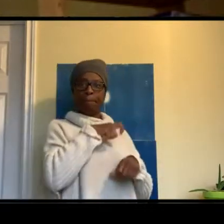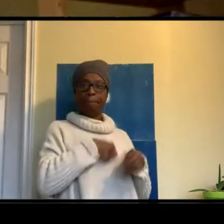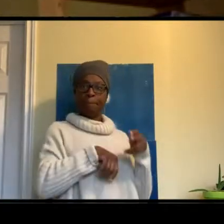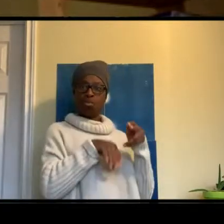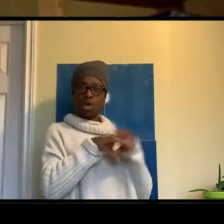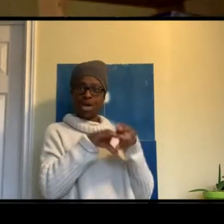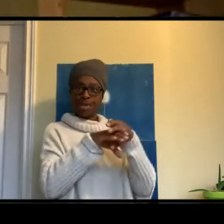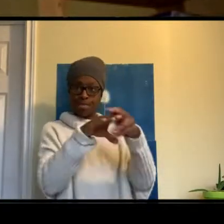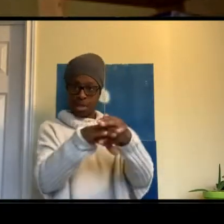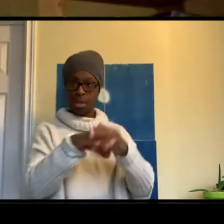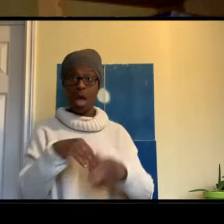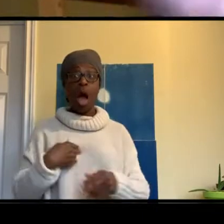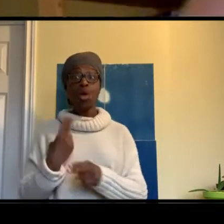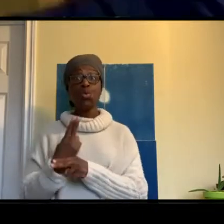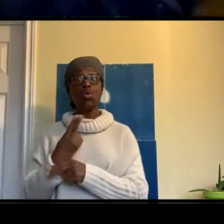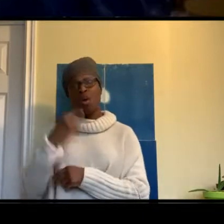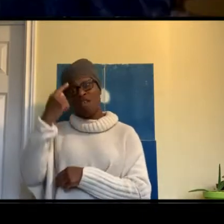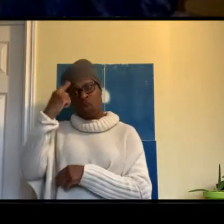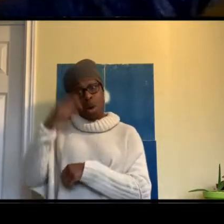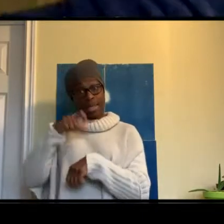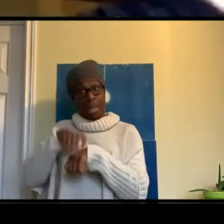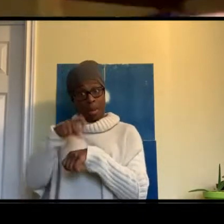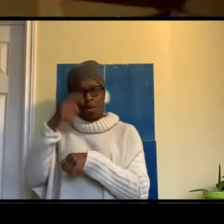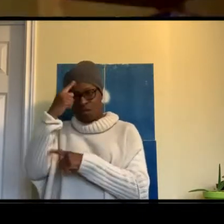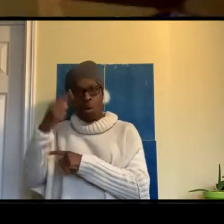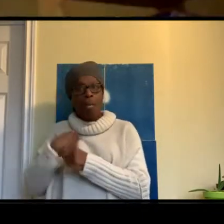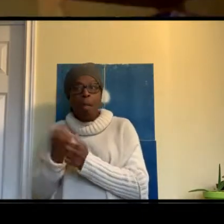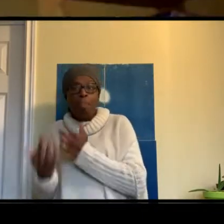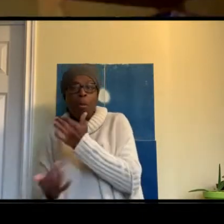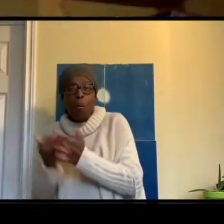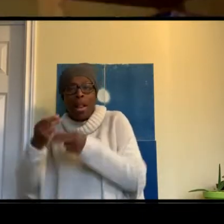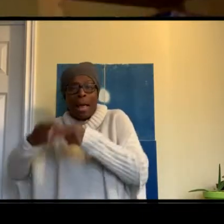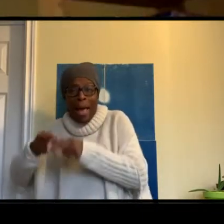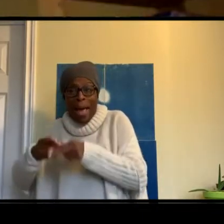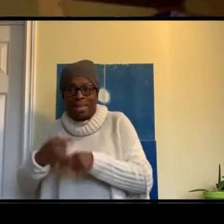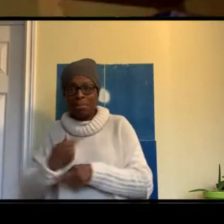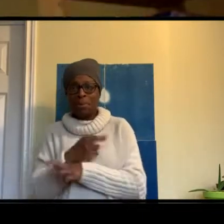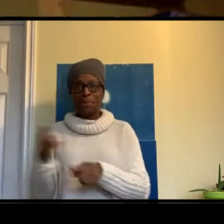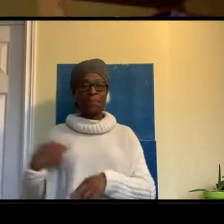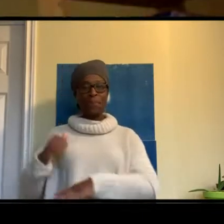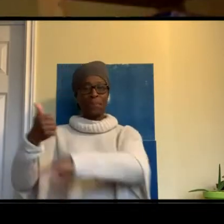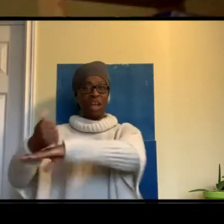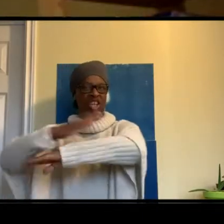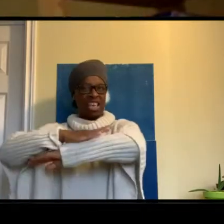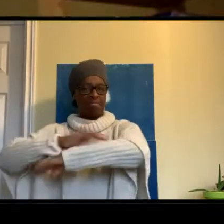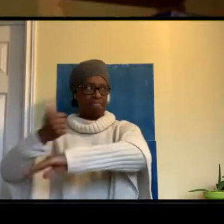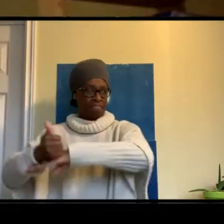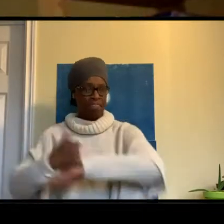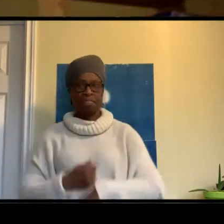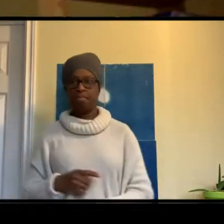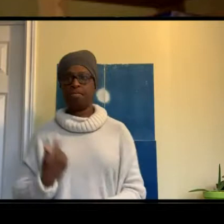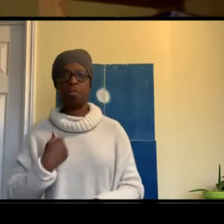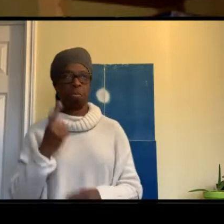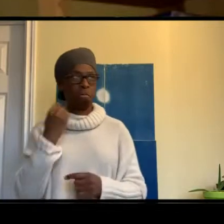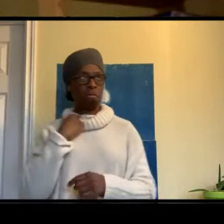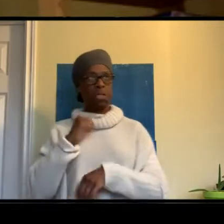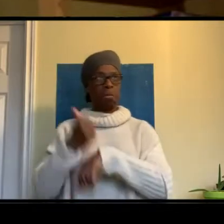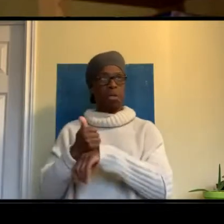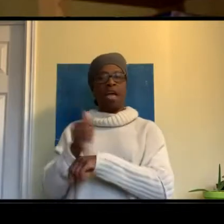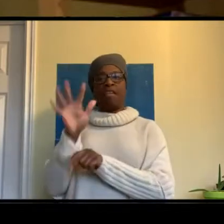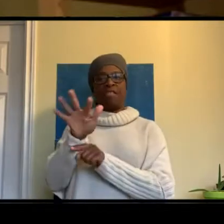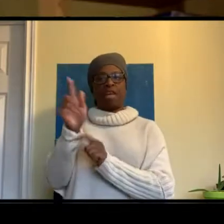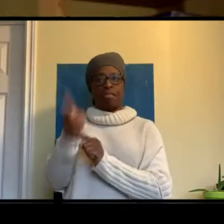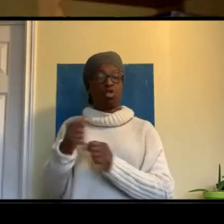and I haven't moved, I haven't gotten out of my chair, I haven't stretched, I haven't taken a few deep breaths, it's time to do that.